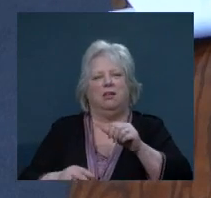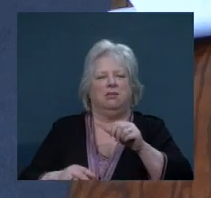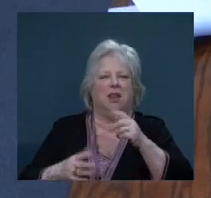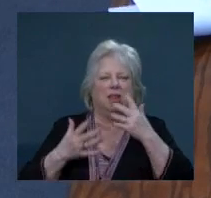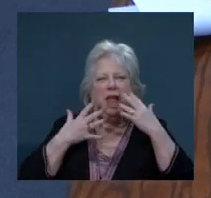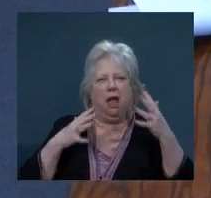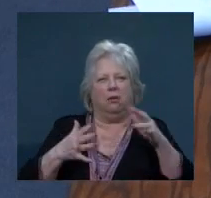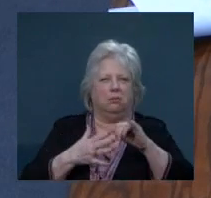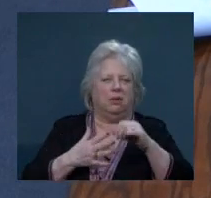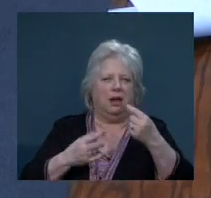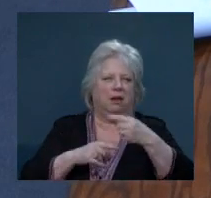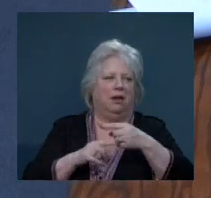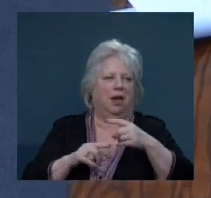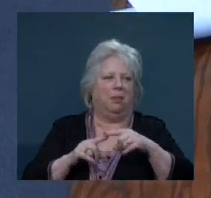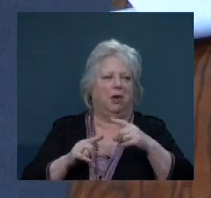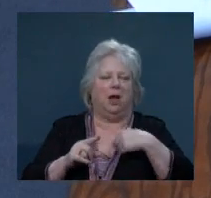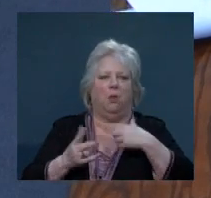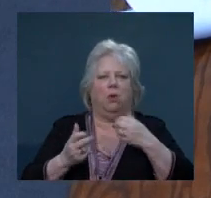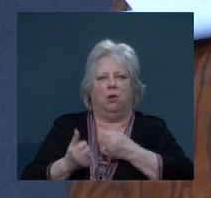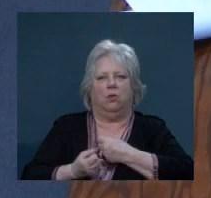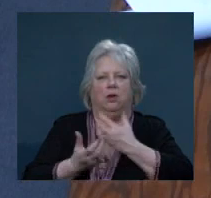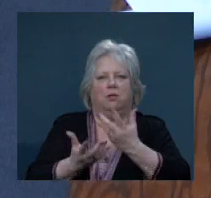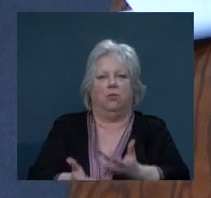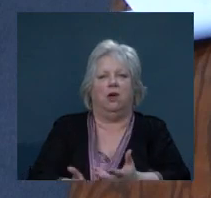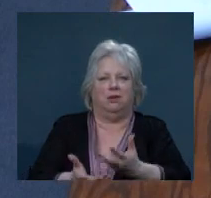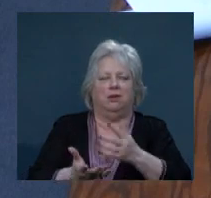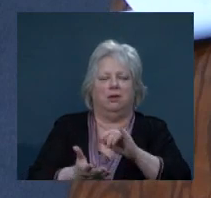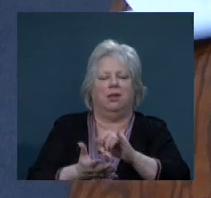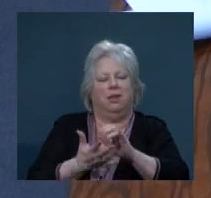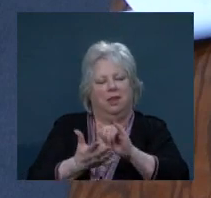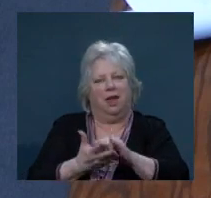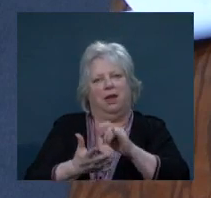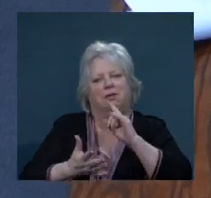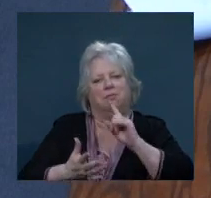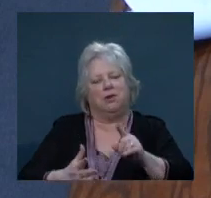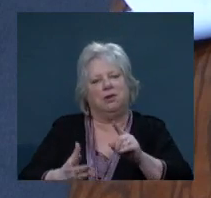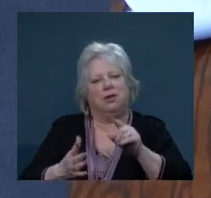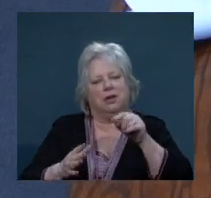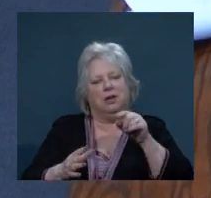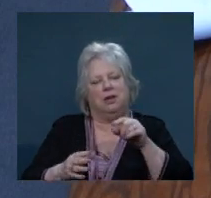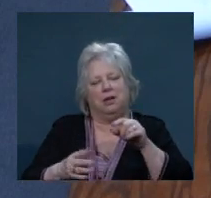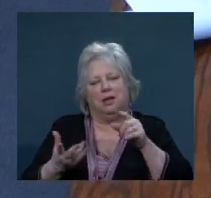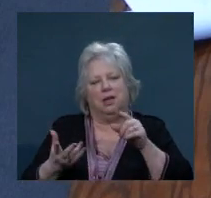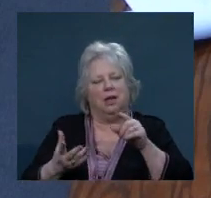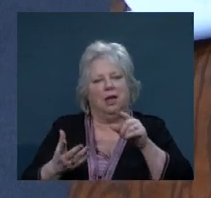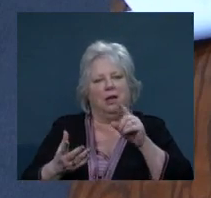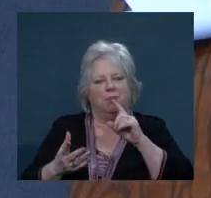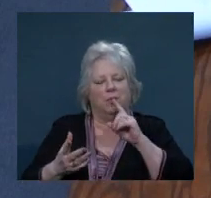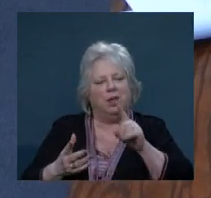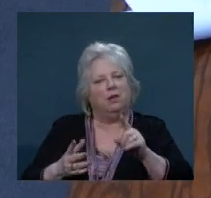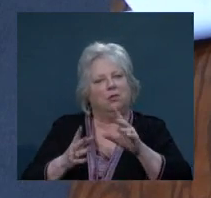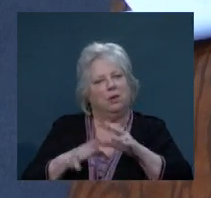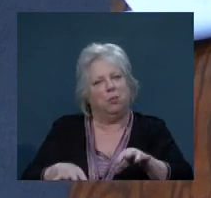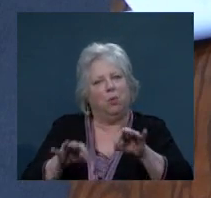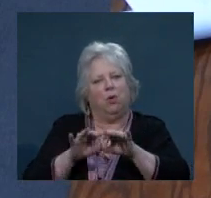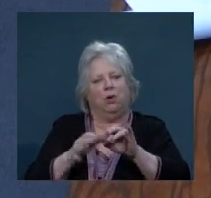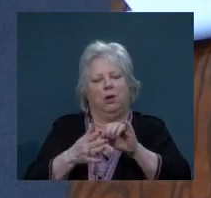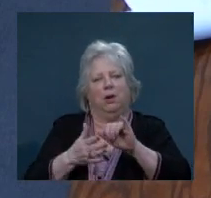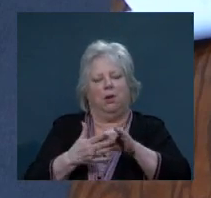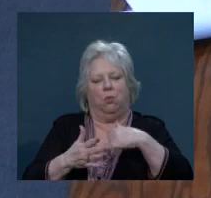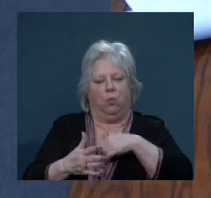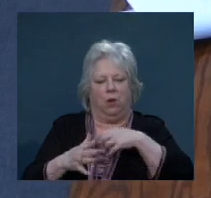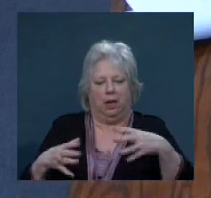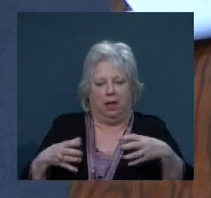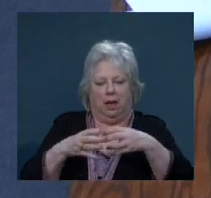but I wanted to express that the importance of us gathering is not